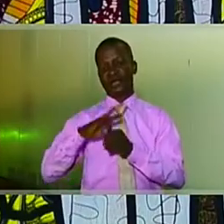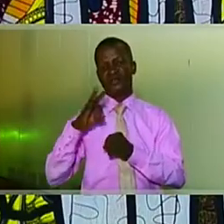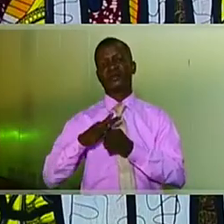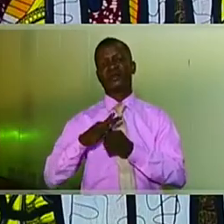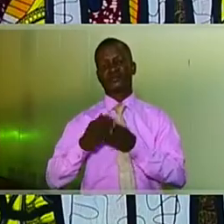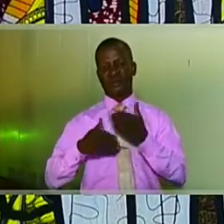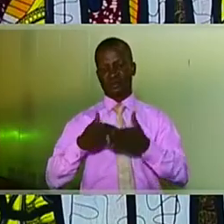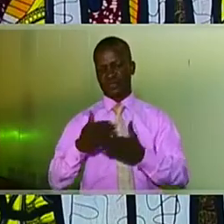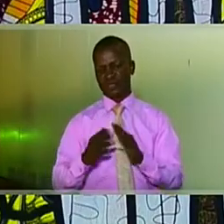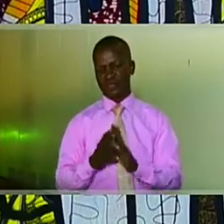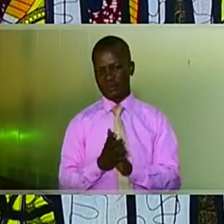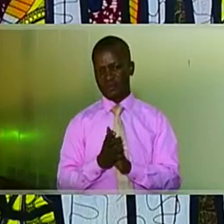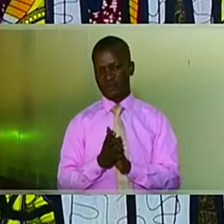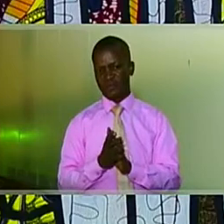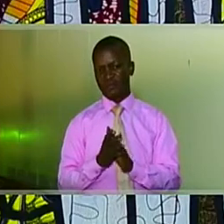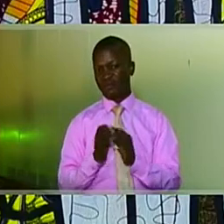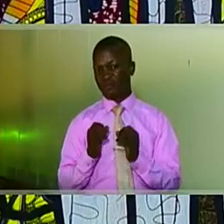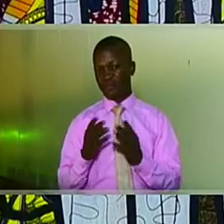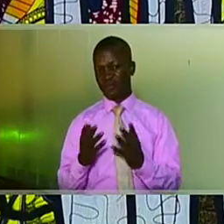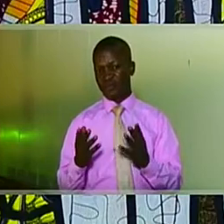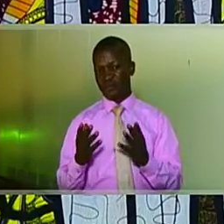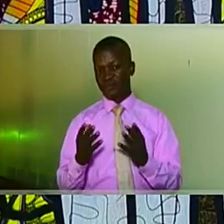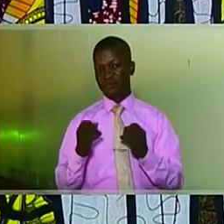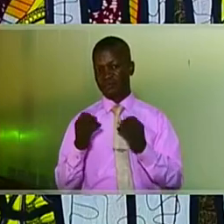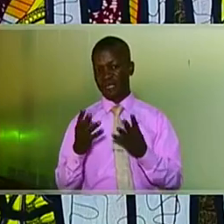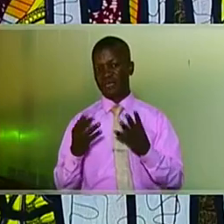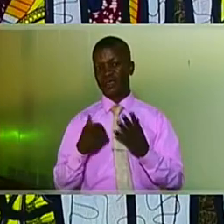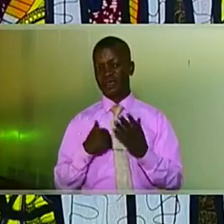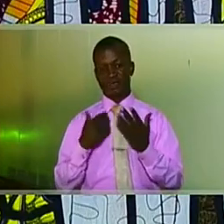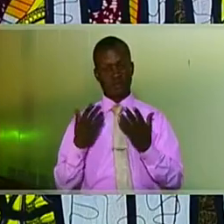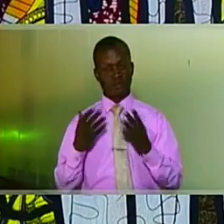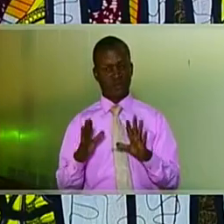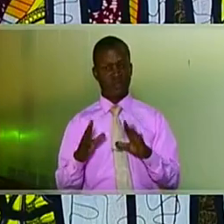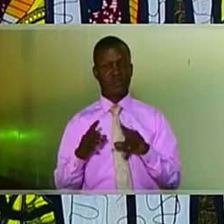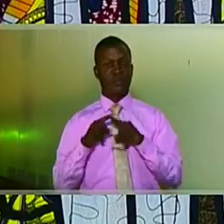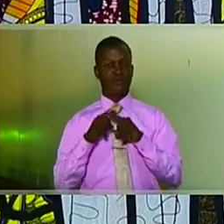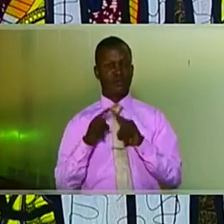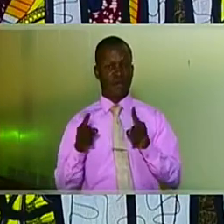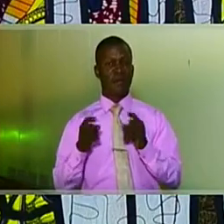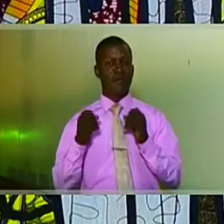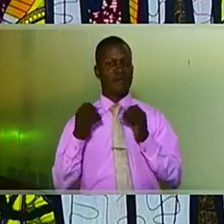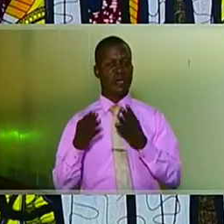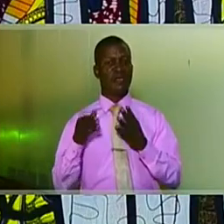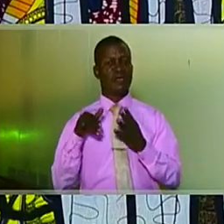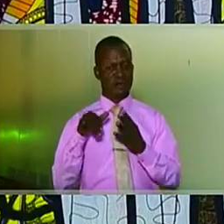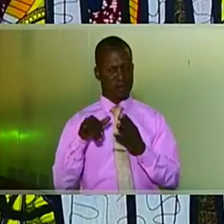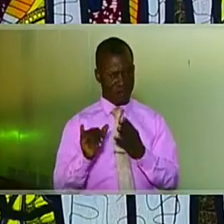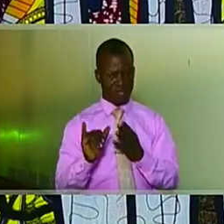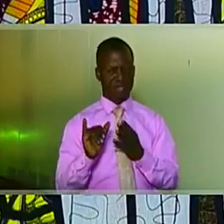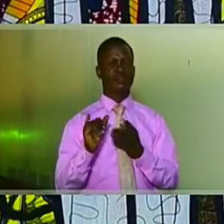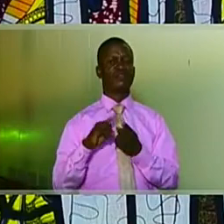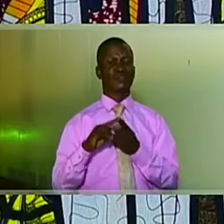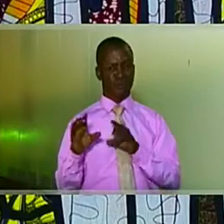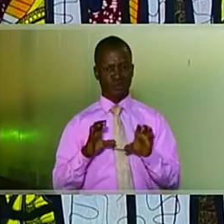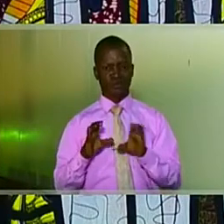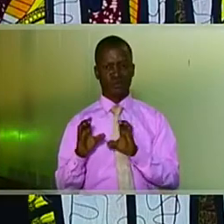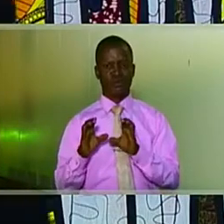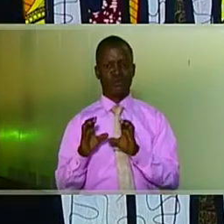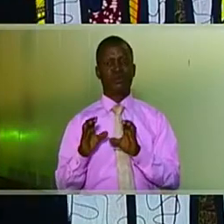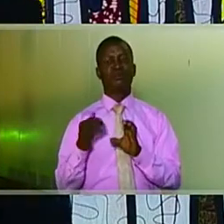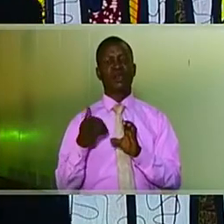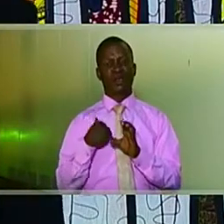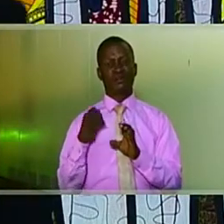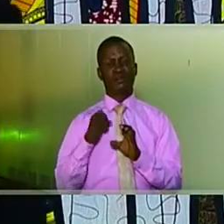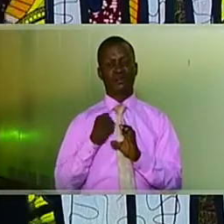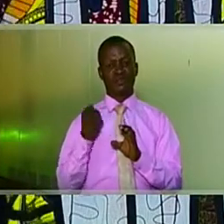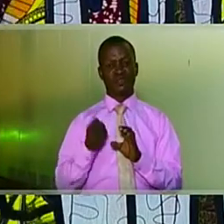process. A lot has been already achieved, but a lot also remains to be done. And we feel confident that